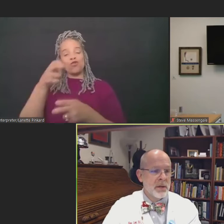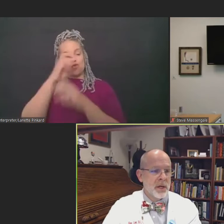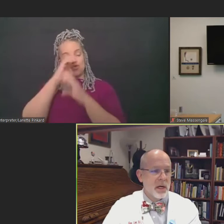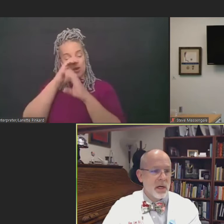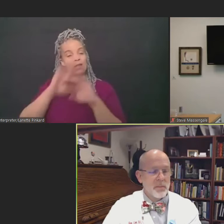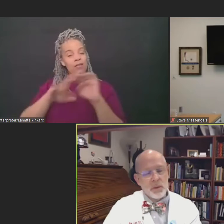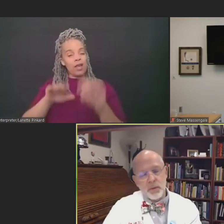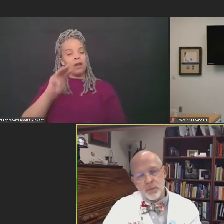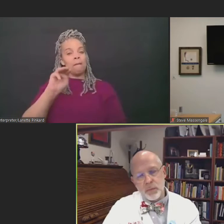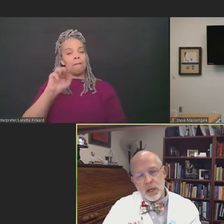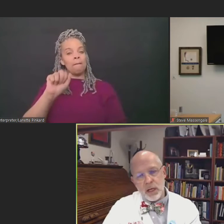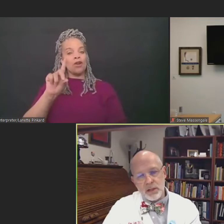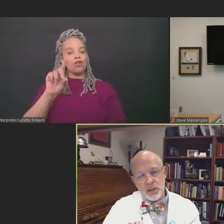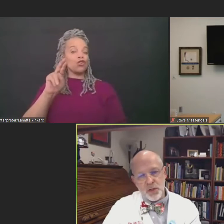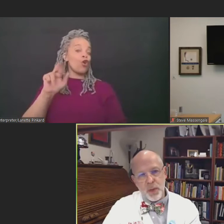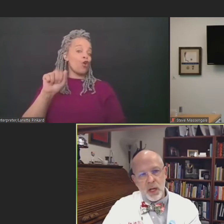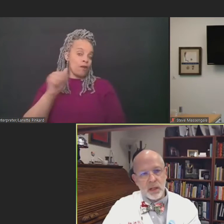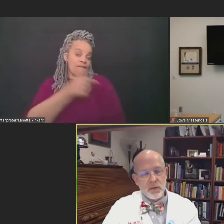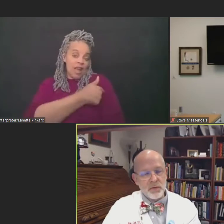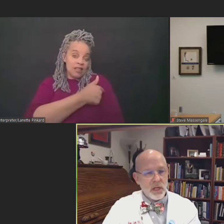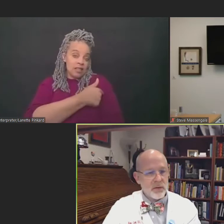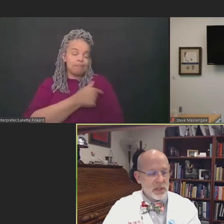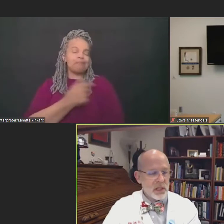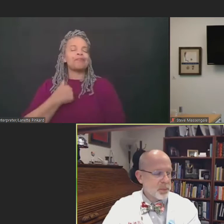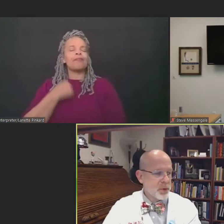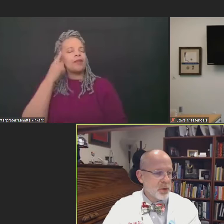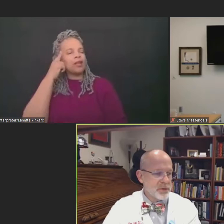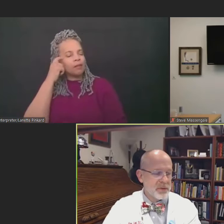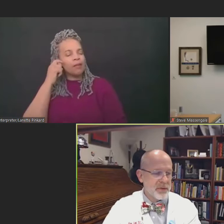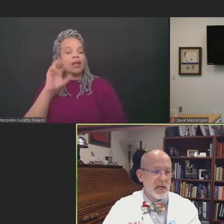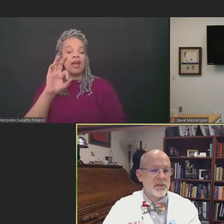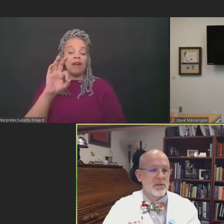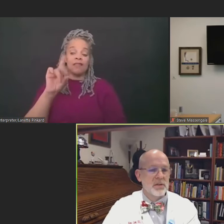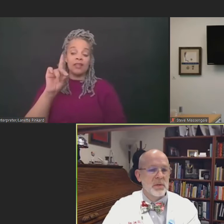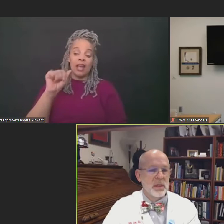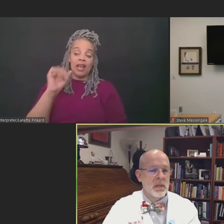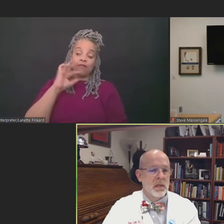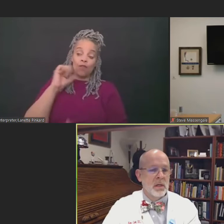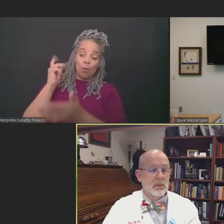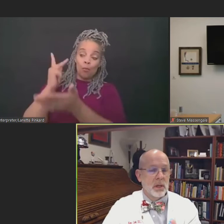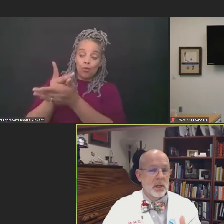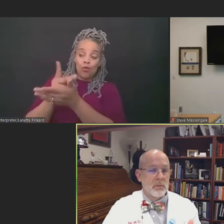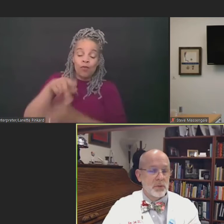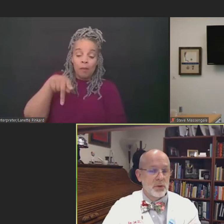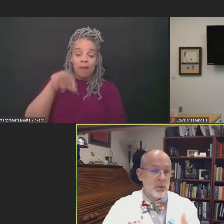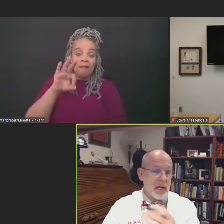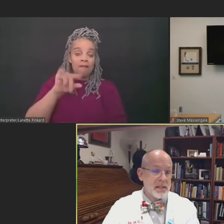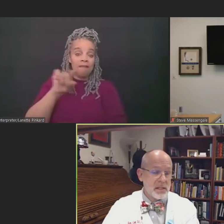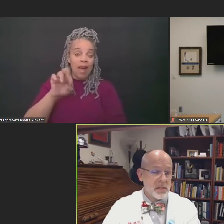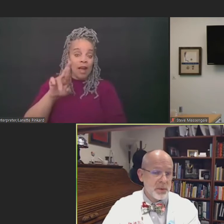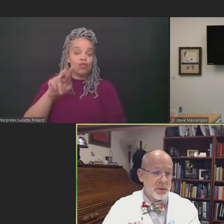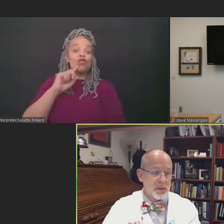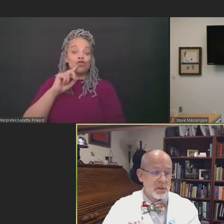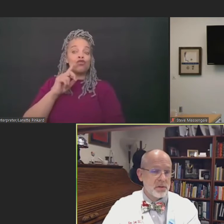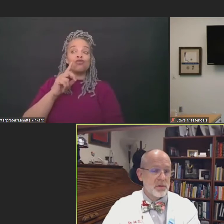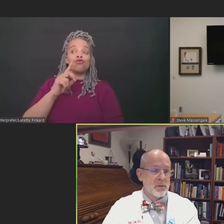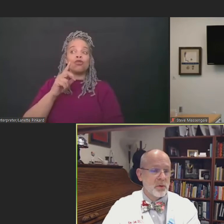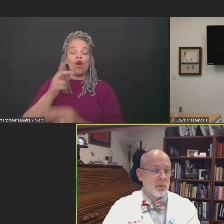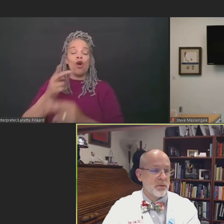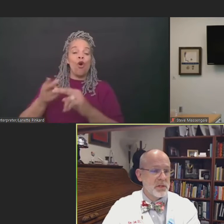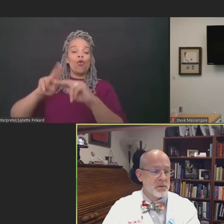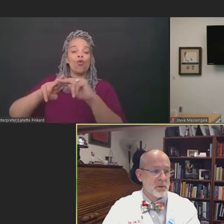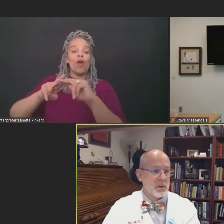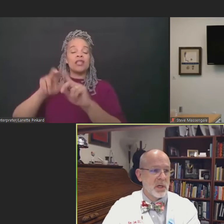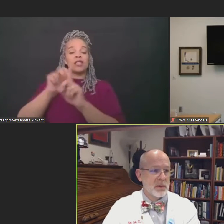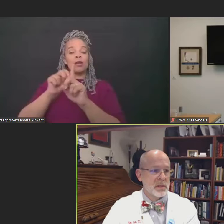vaccine. I suspect that if the FDA approves the Pfizer to raise its temperature to